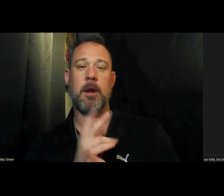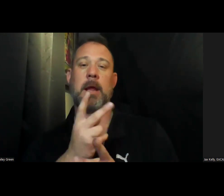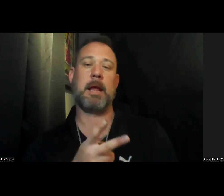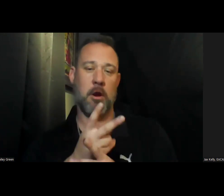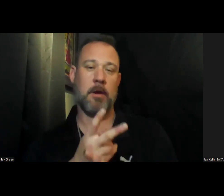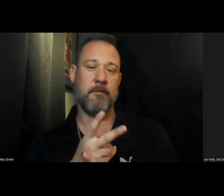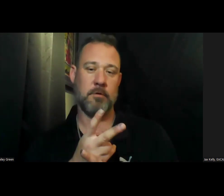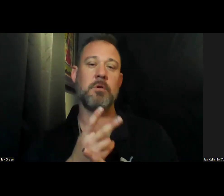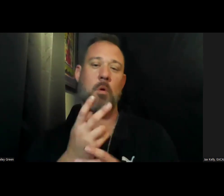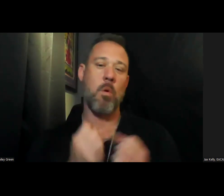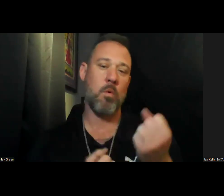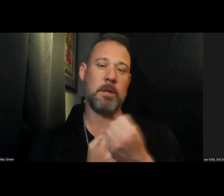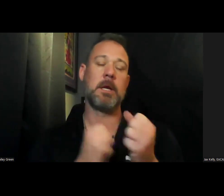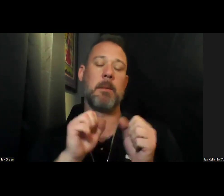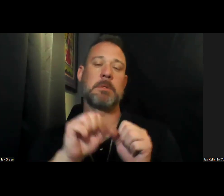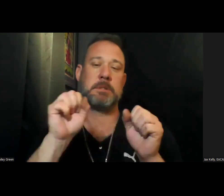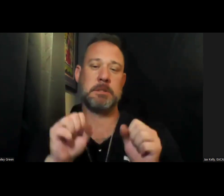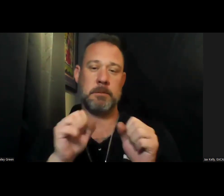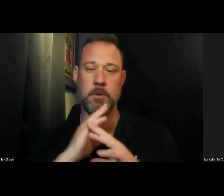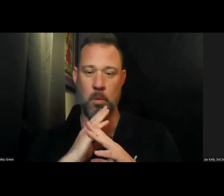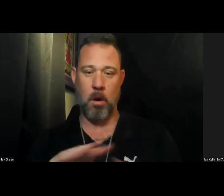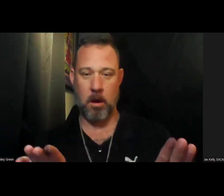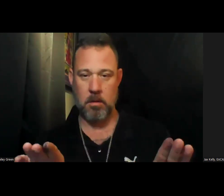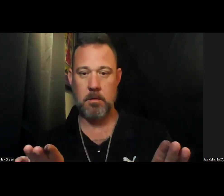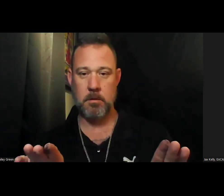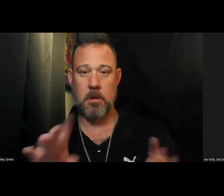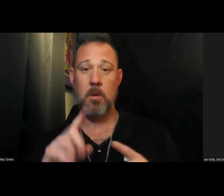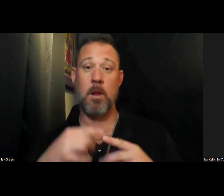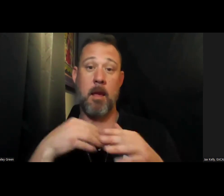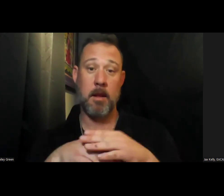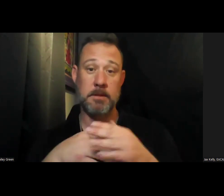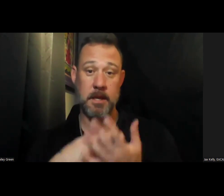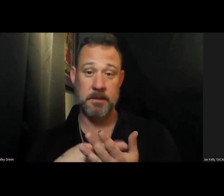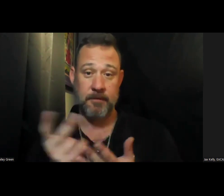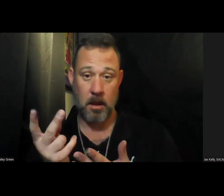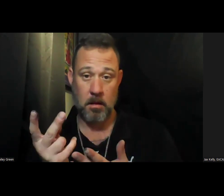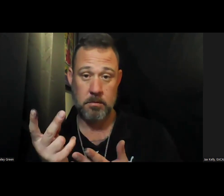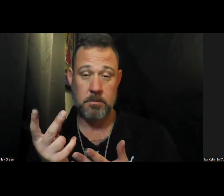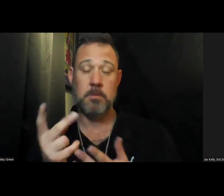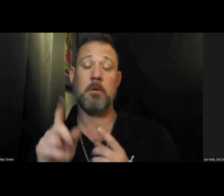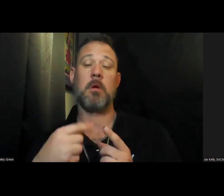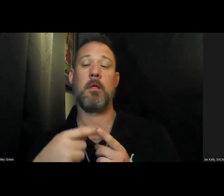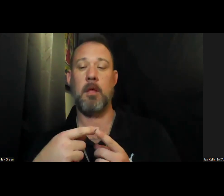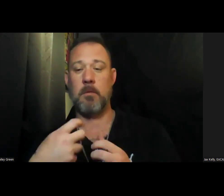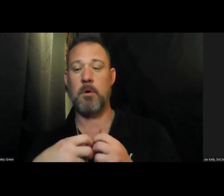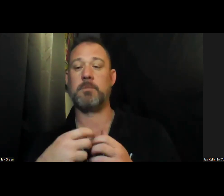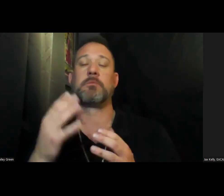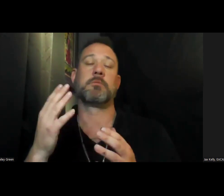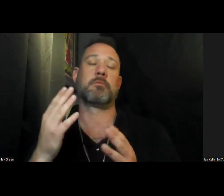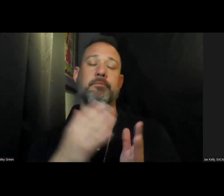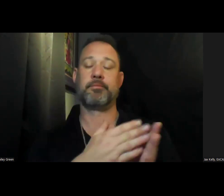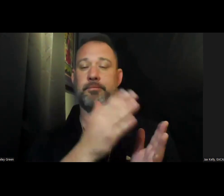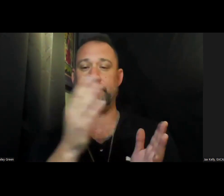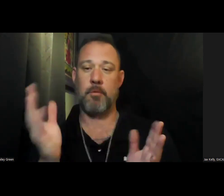are holding up entire systems quietly, and when access fails them, the consequences cascade